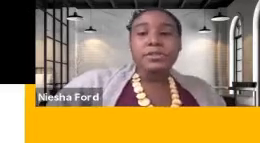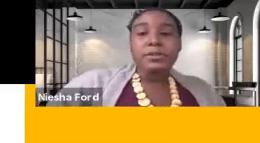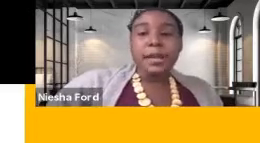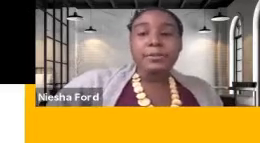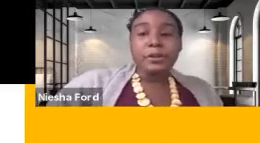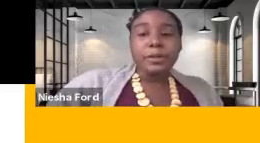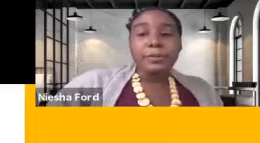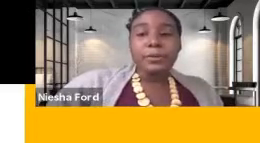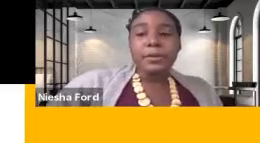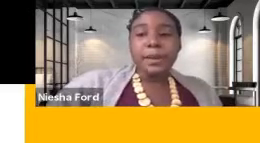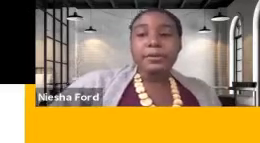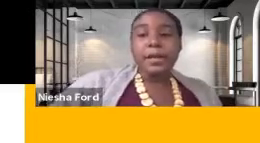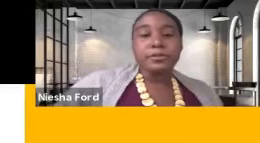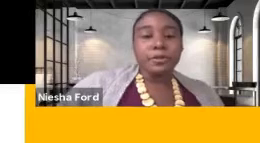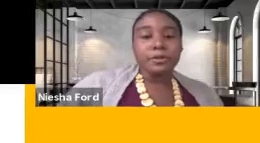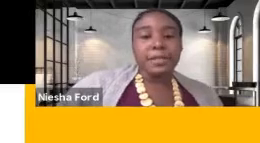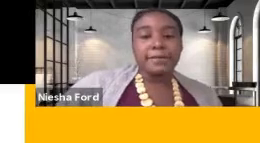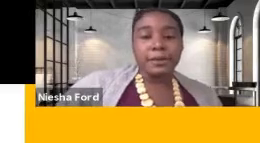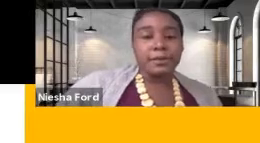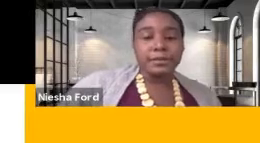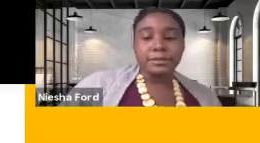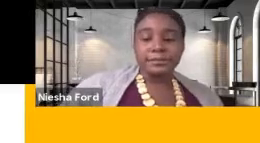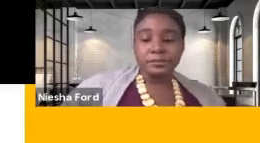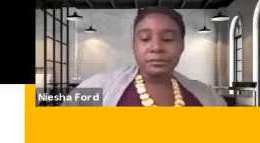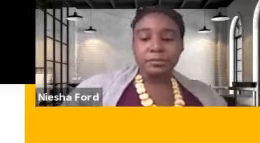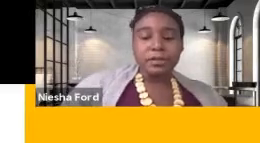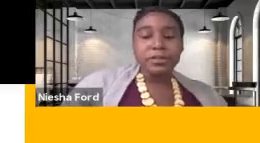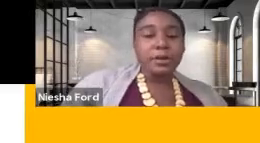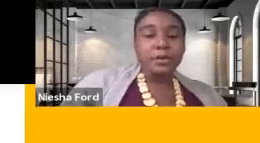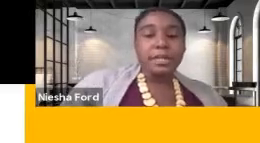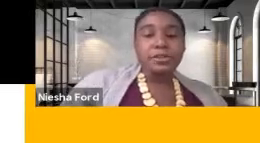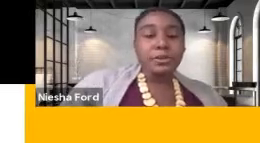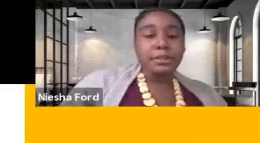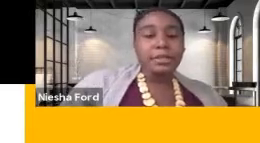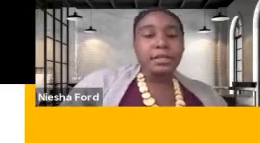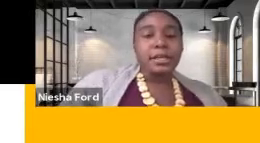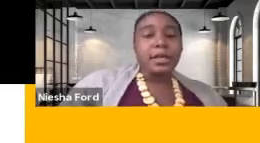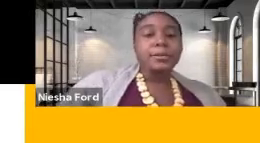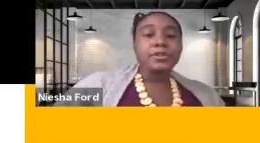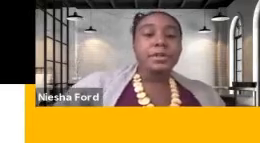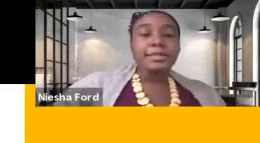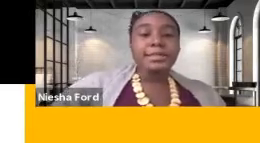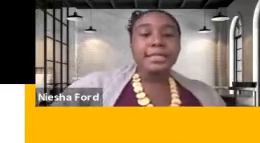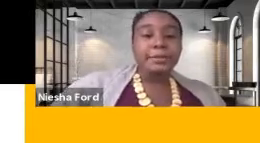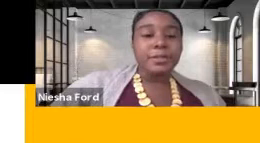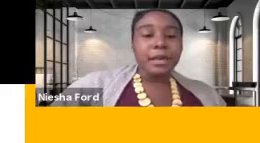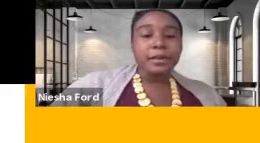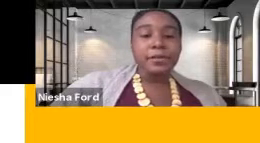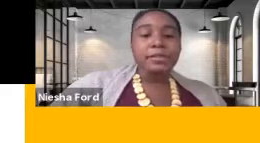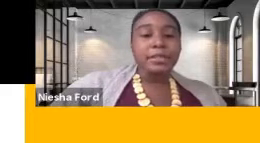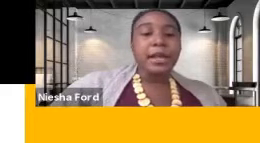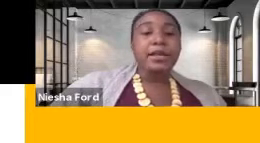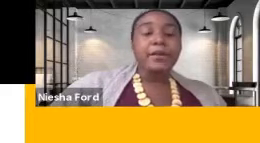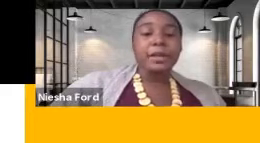also describe real people with backgrounds, goals, and values. So in short, a persona is a snapshot